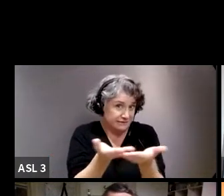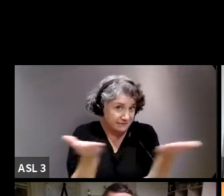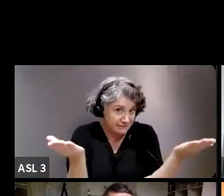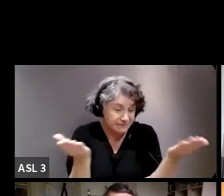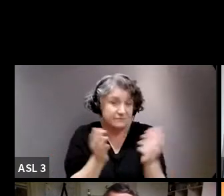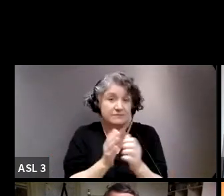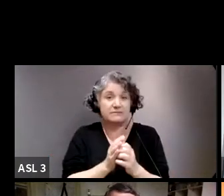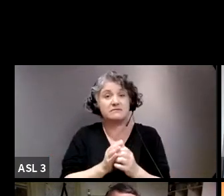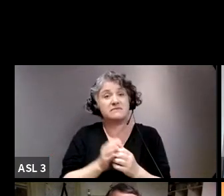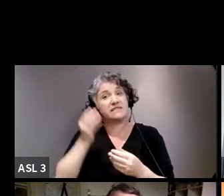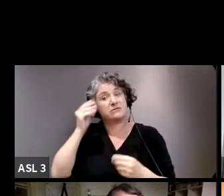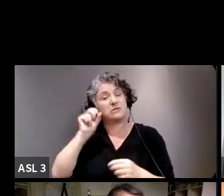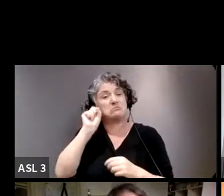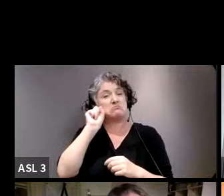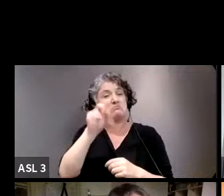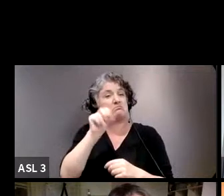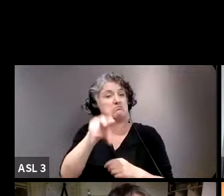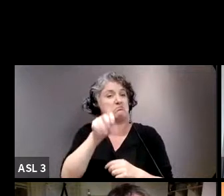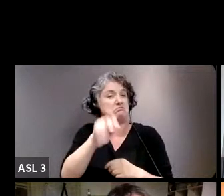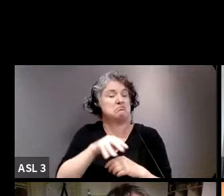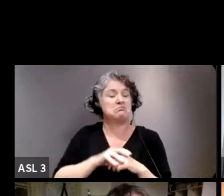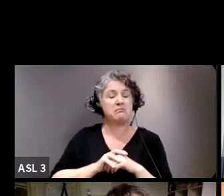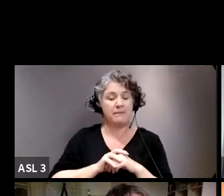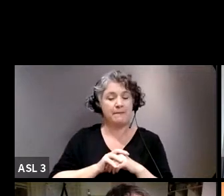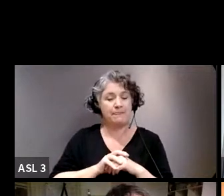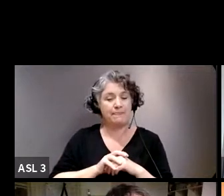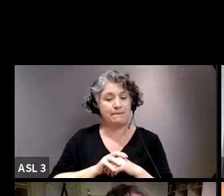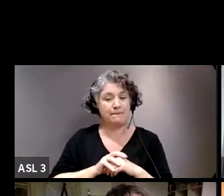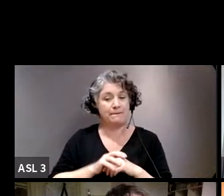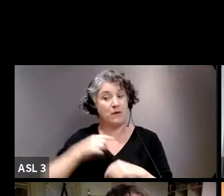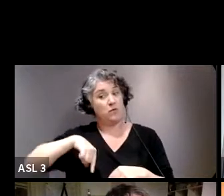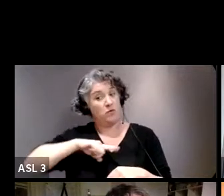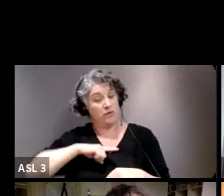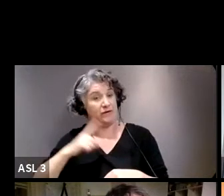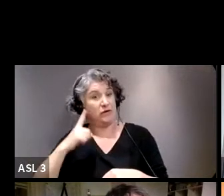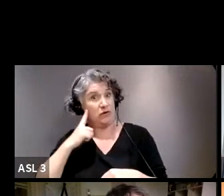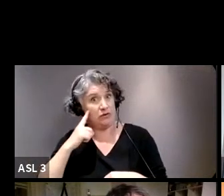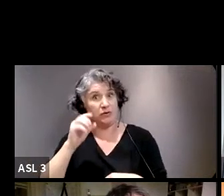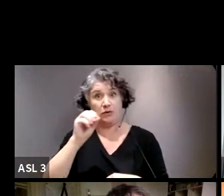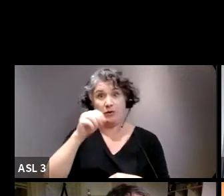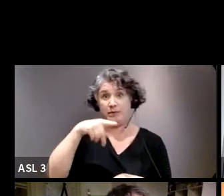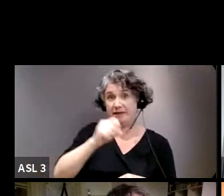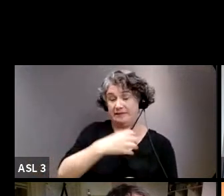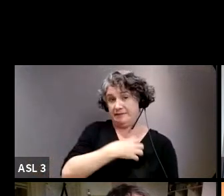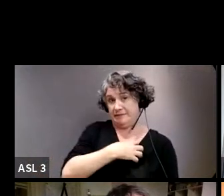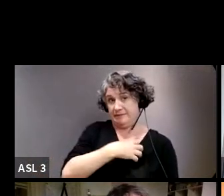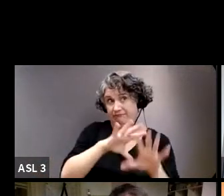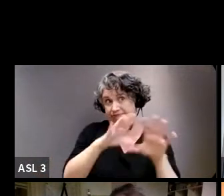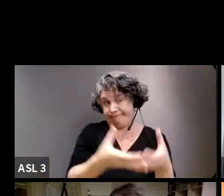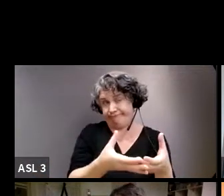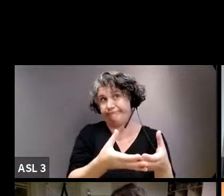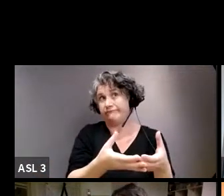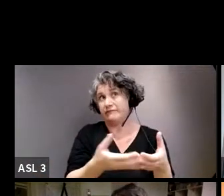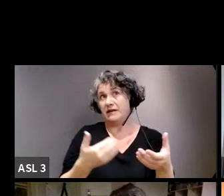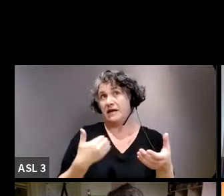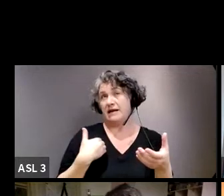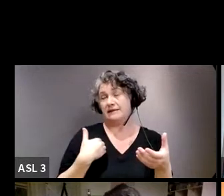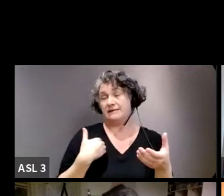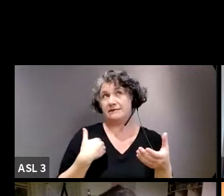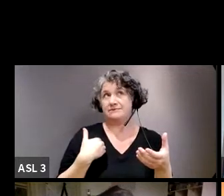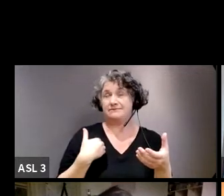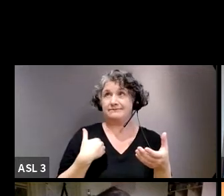information to you we have heard that ops has a lower than